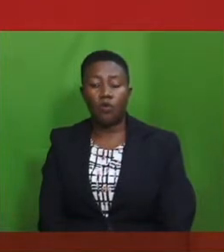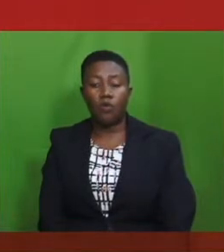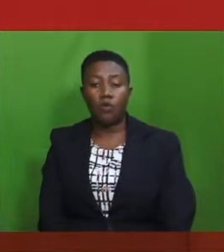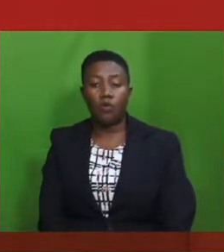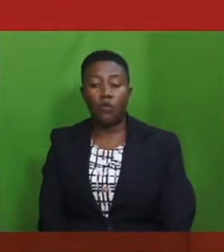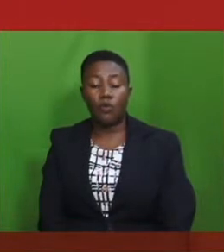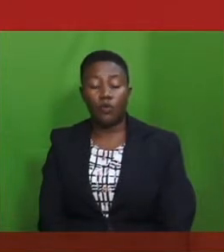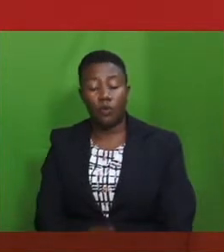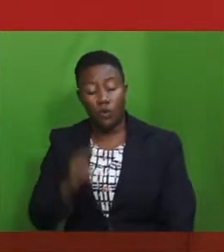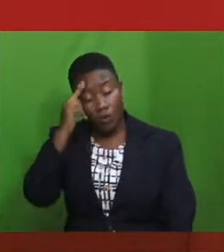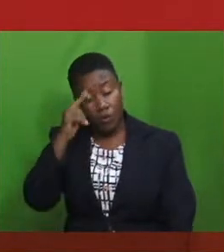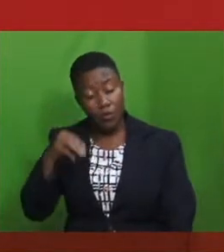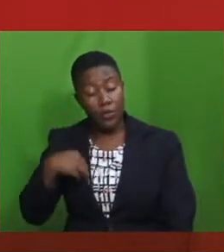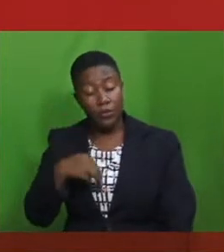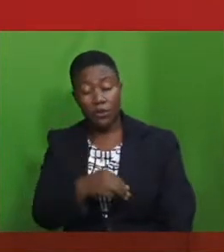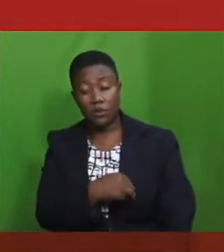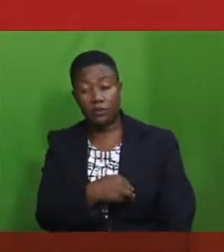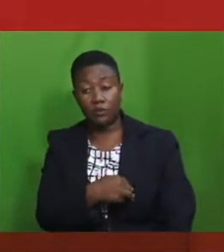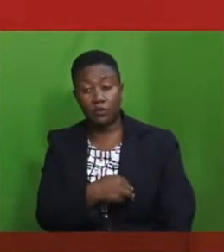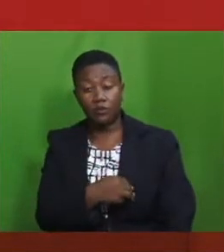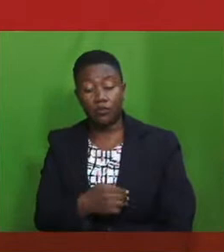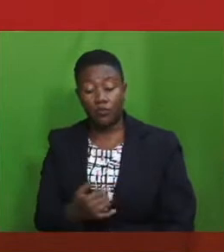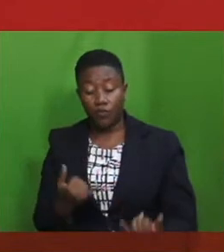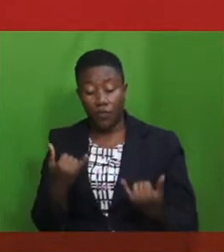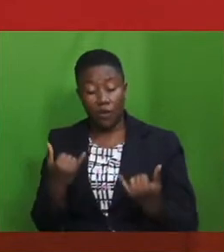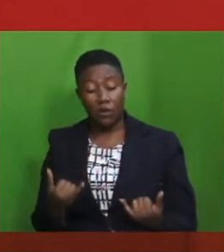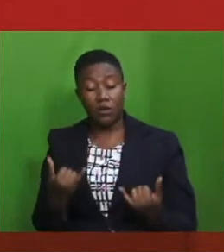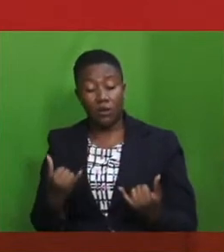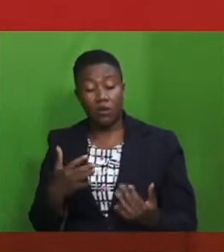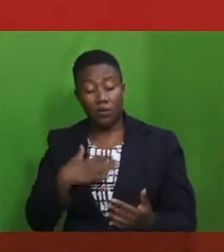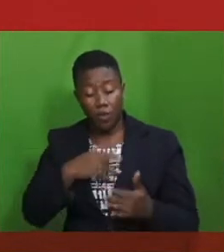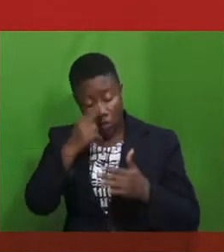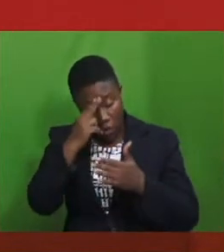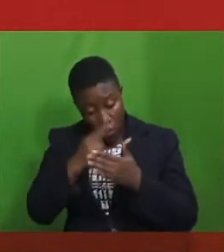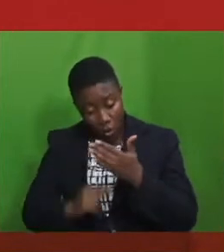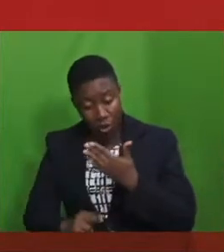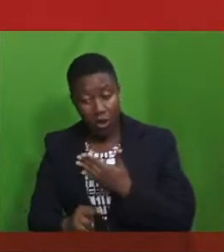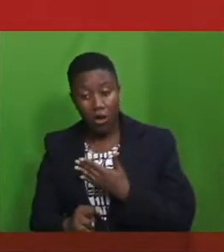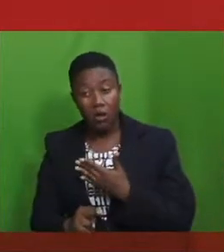it is now my singular honor and privilege